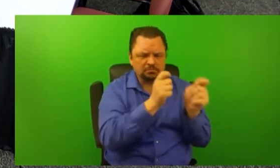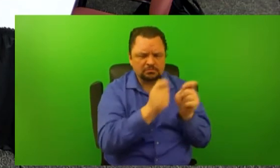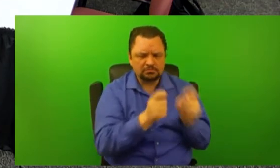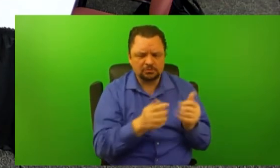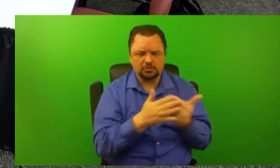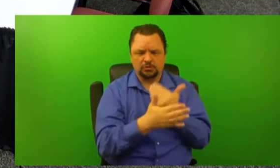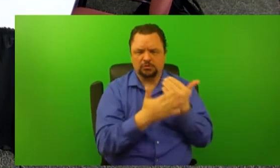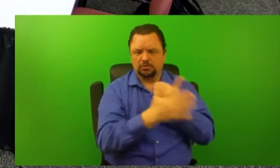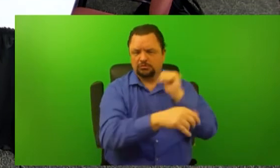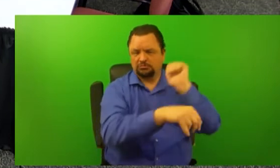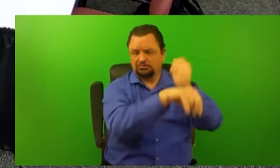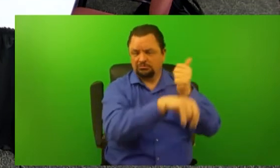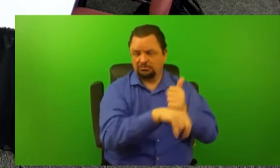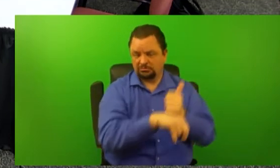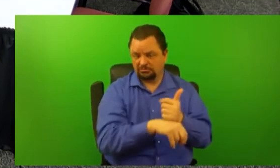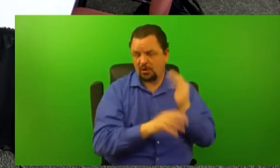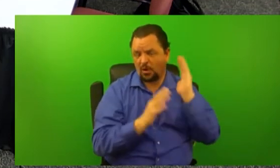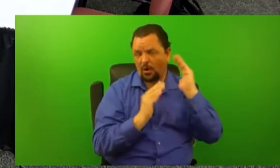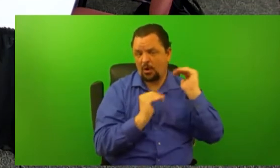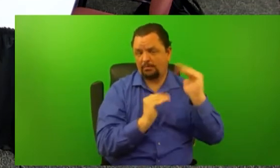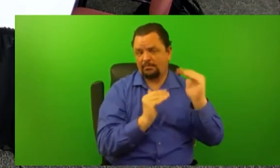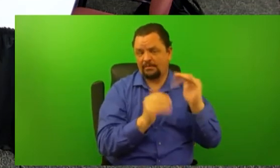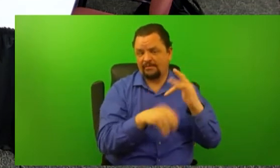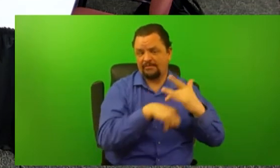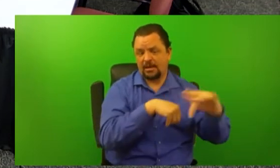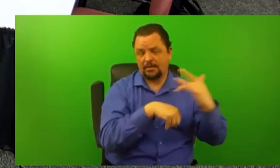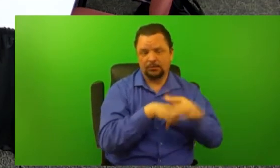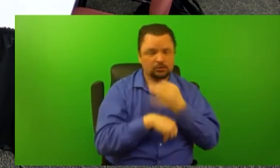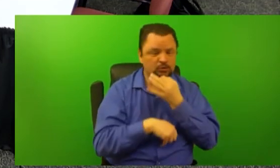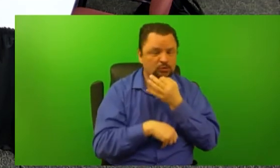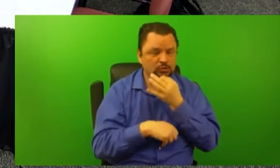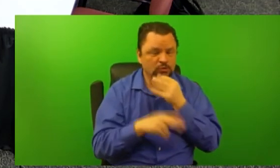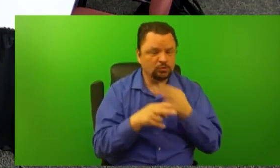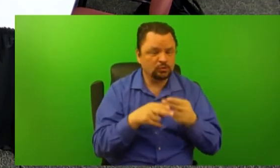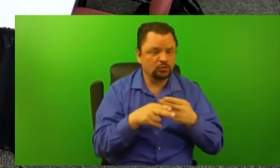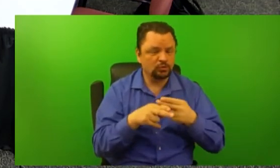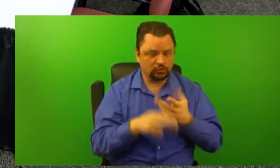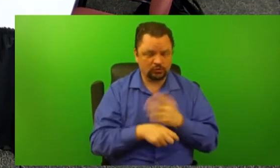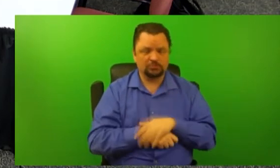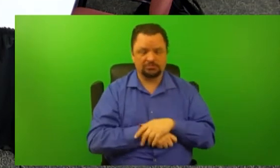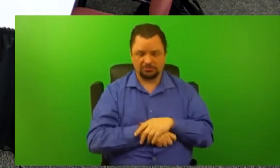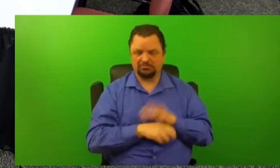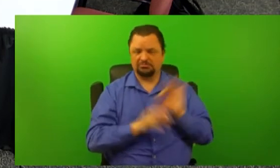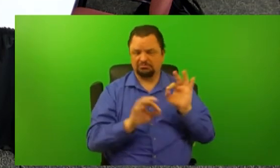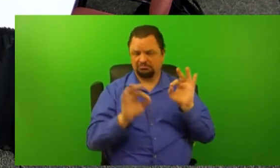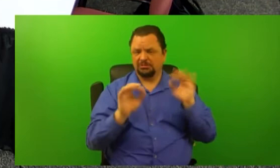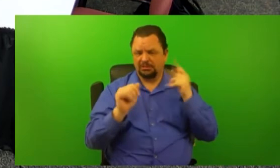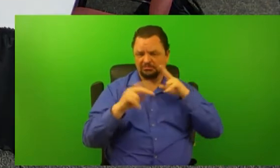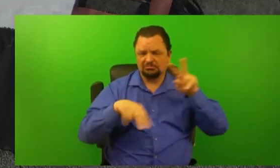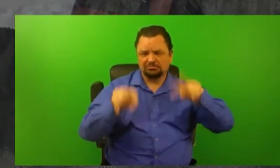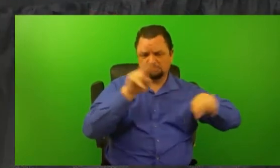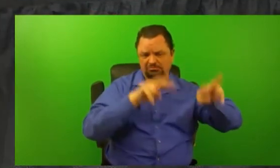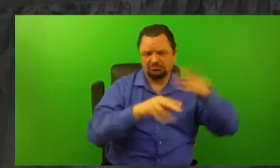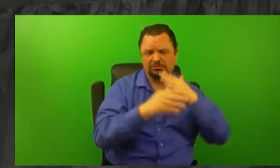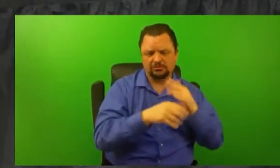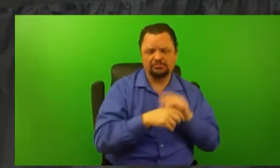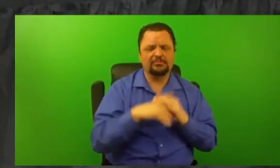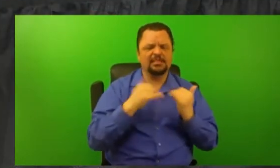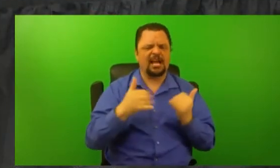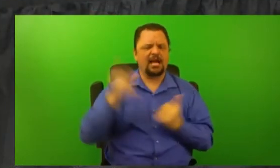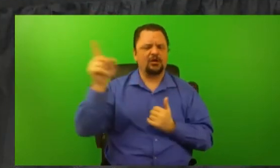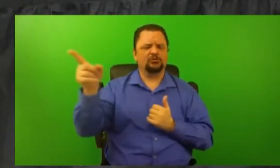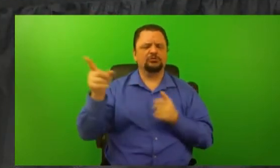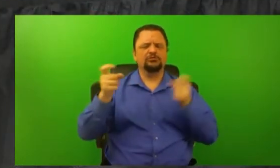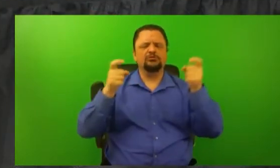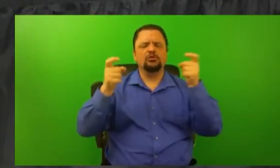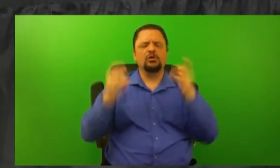I think we have more of a director's report here. Please, CHA Yes. and CHIP. Thank you, everyone.